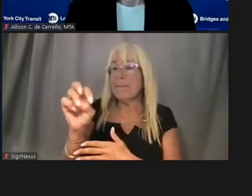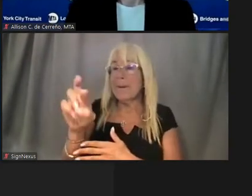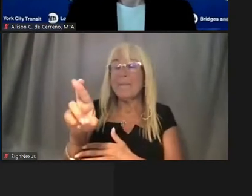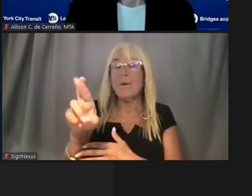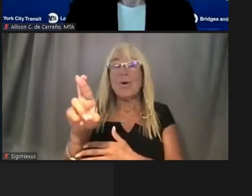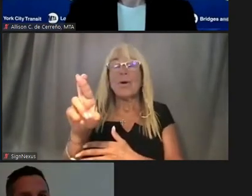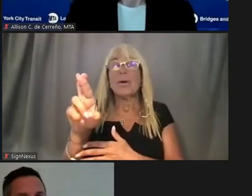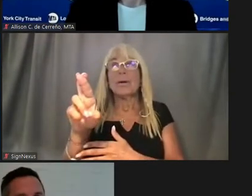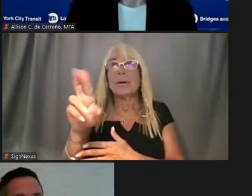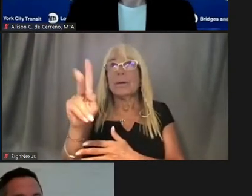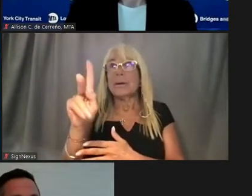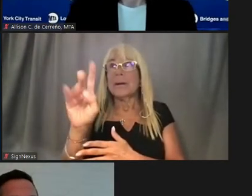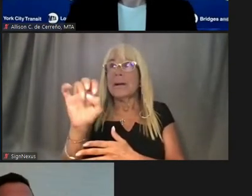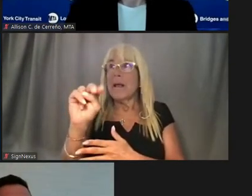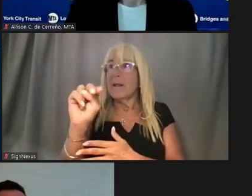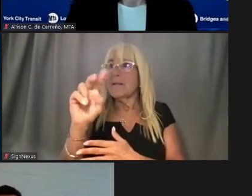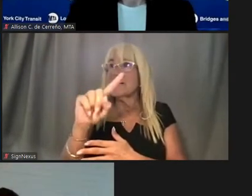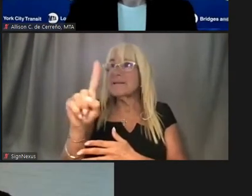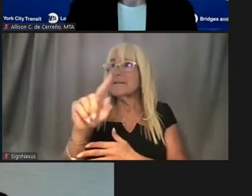day